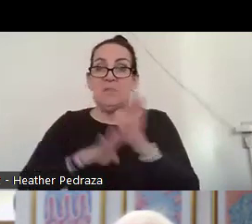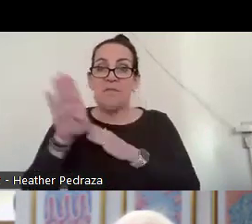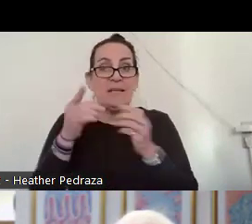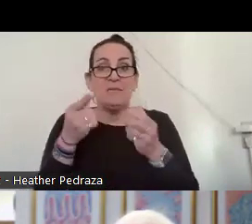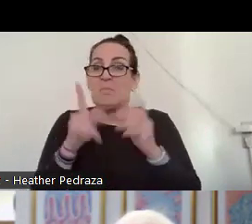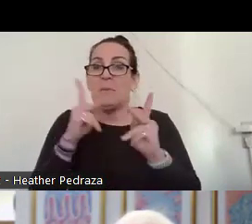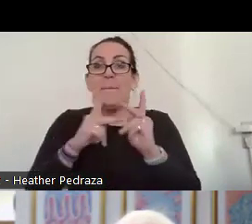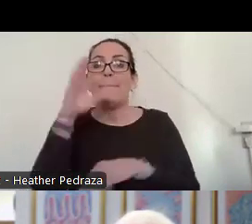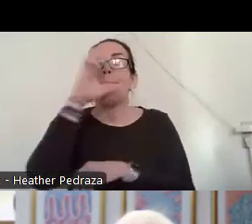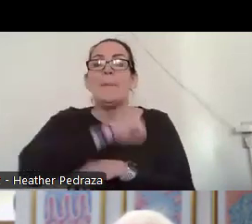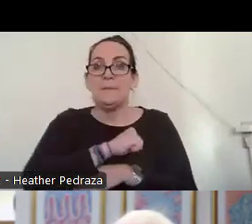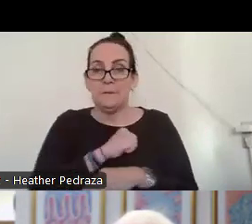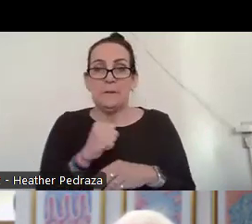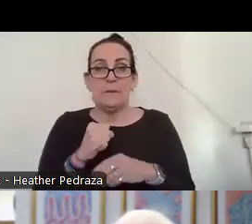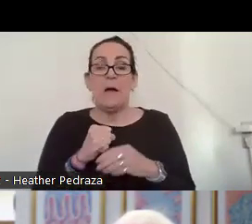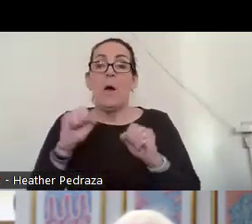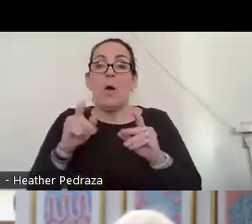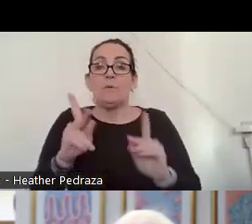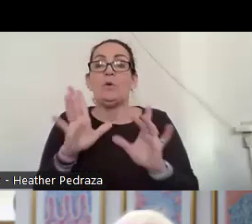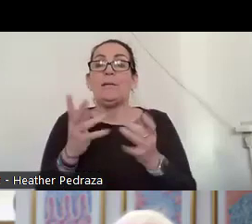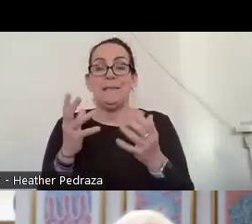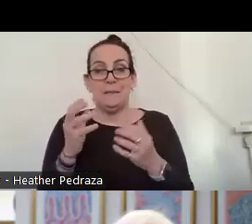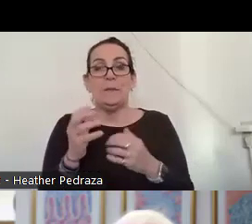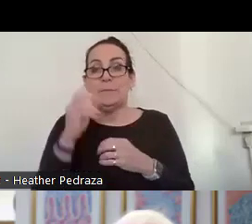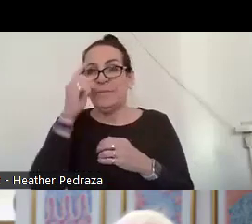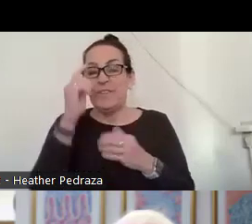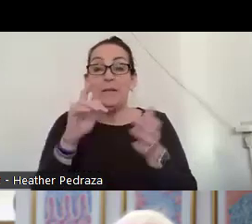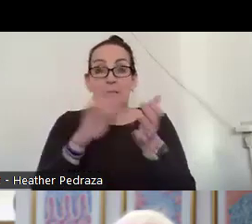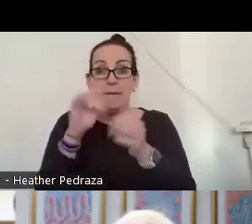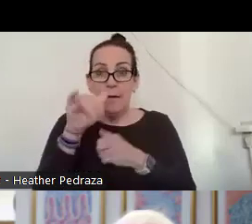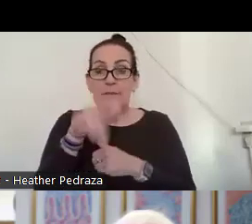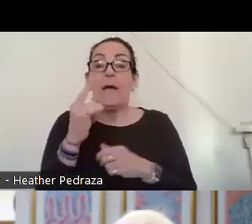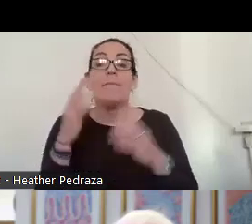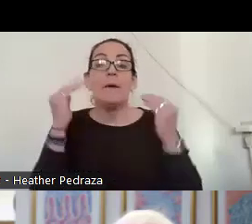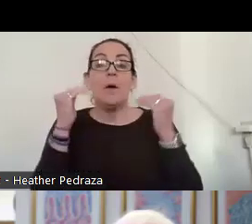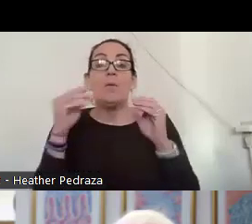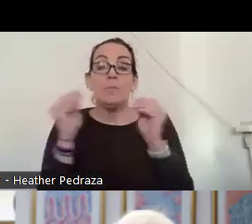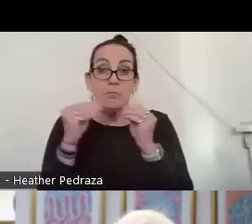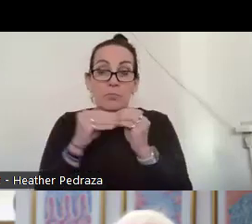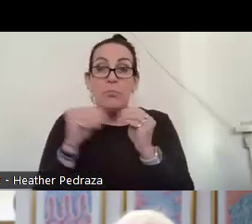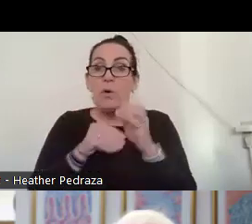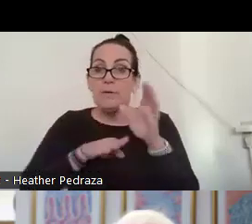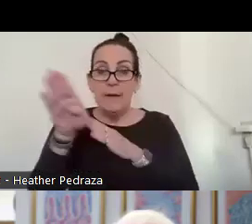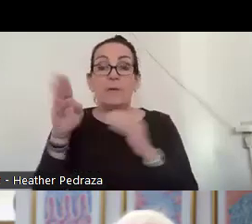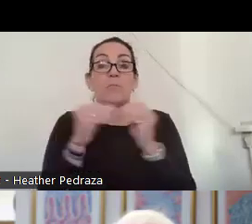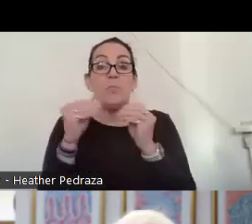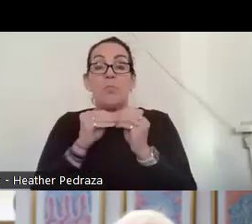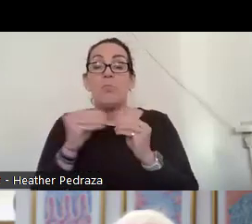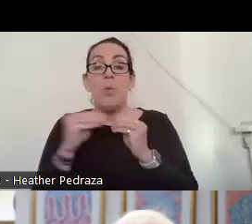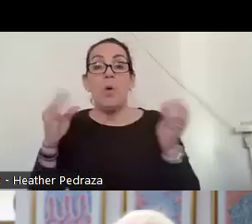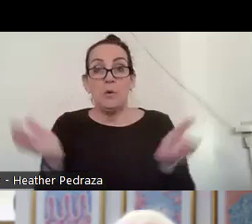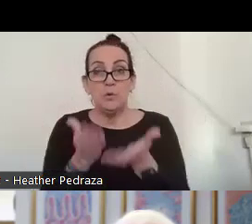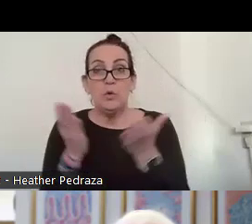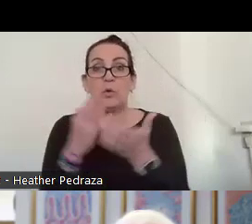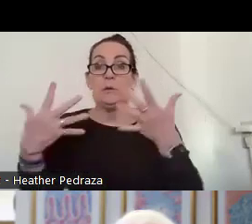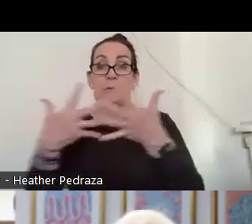to miss that opportunity to take advantage of them. Now, I am hopeful that with more advances, there will be more motivation to screen. So maybe this will sort